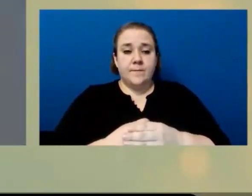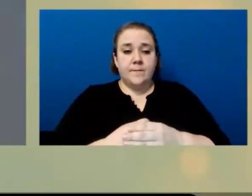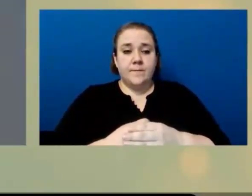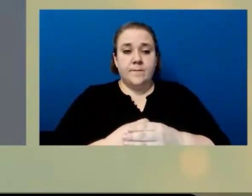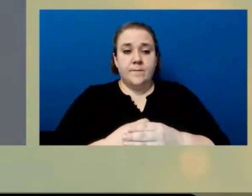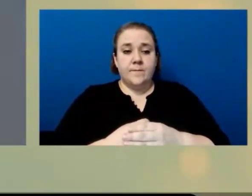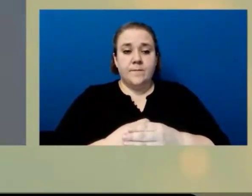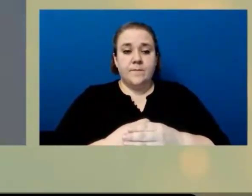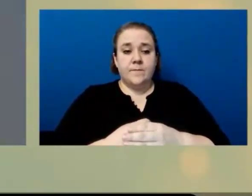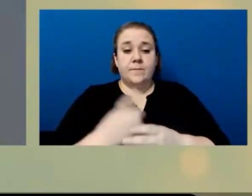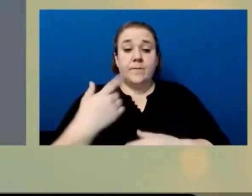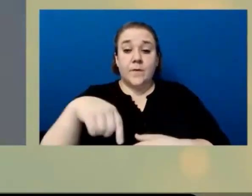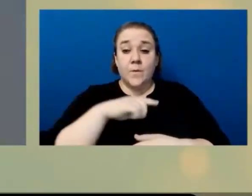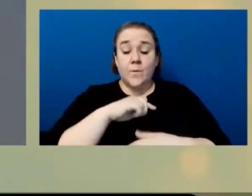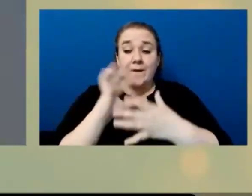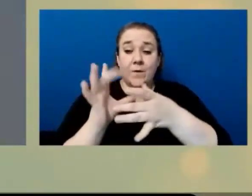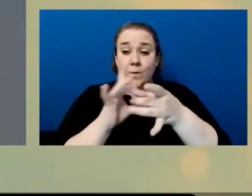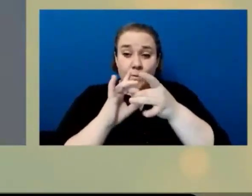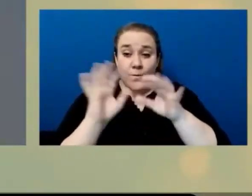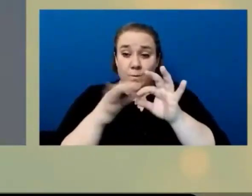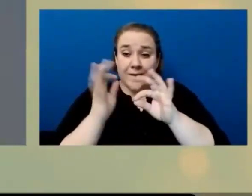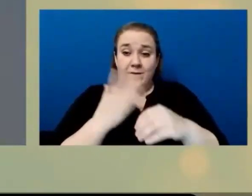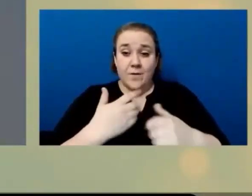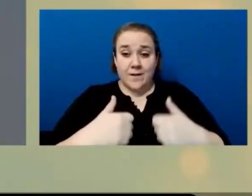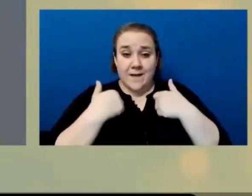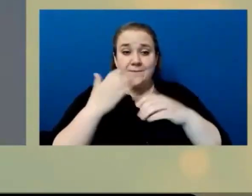We are weaving our lives. Won't you sing with me?